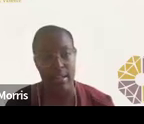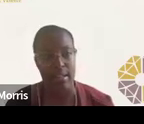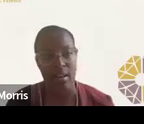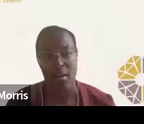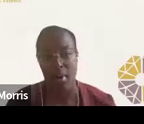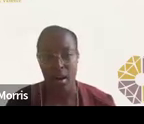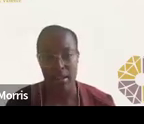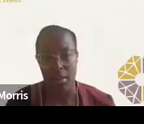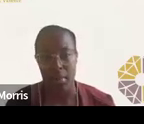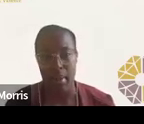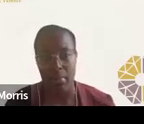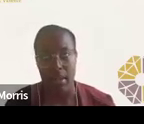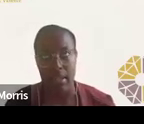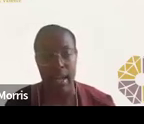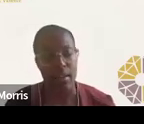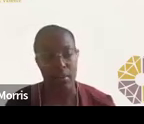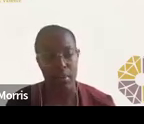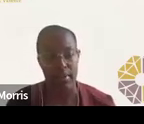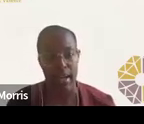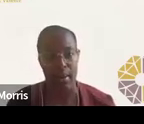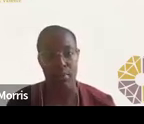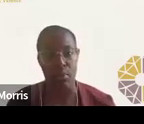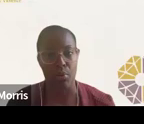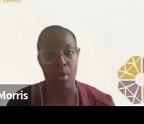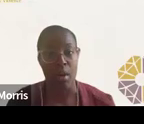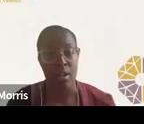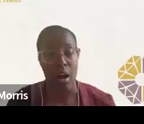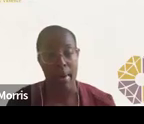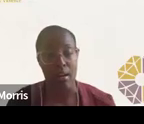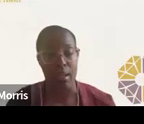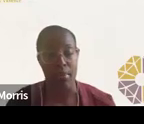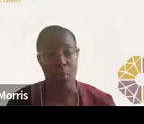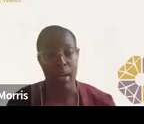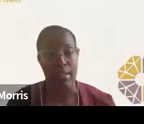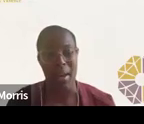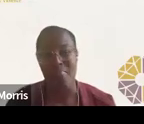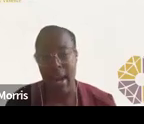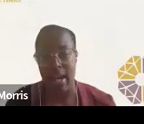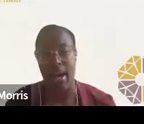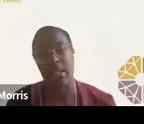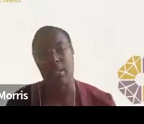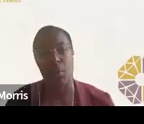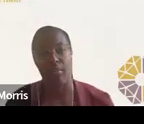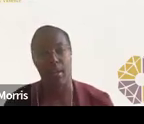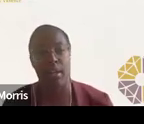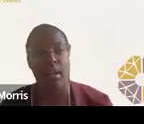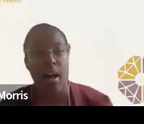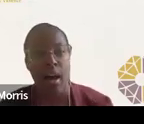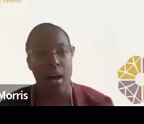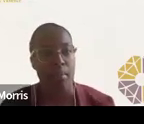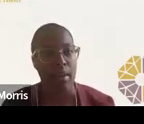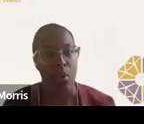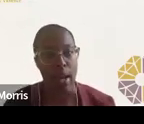housing needs, but also maybe take a little bit of time to talk about some of the ways that may not be so